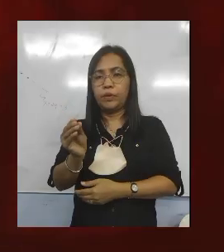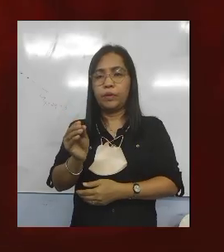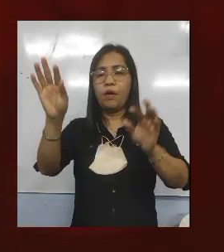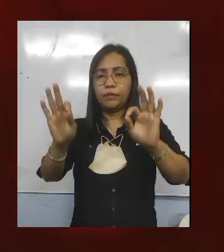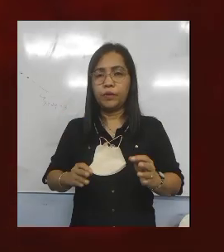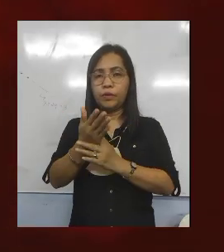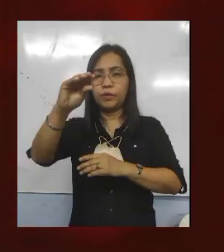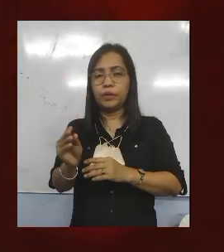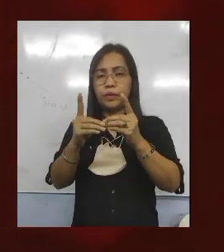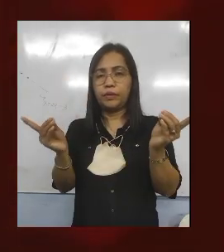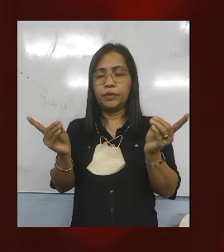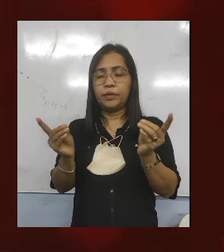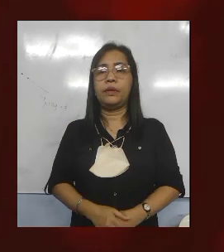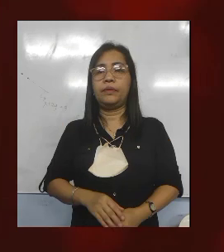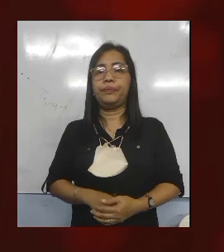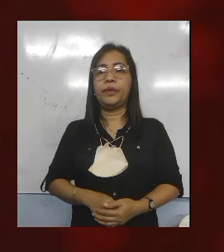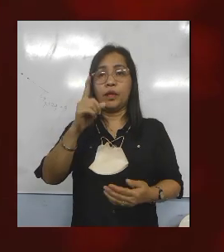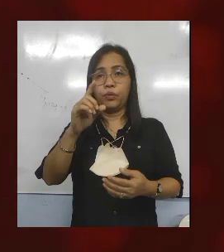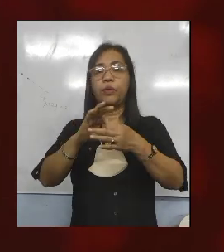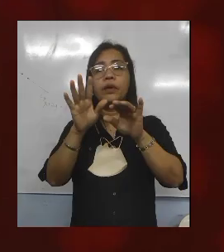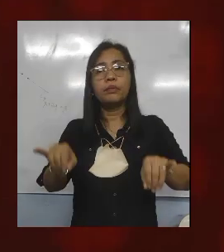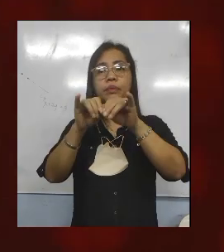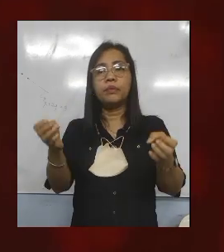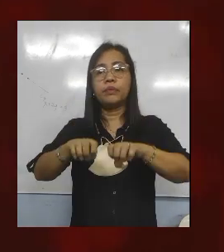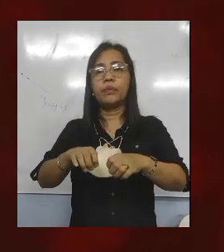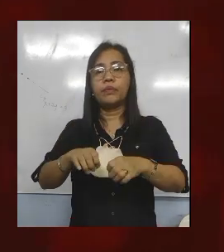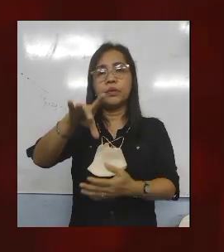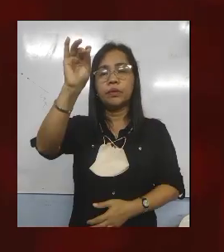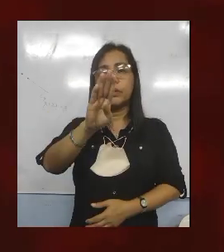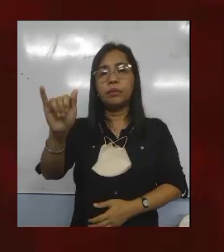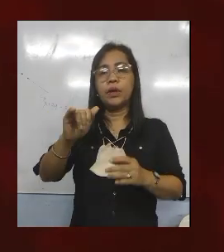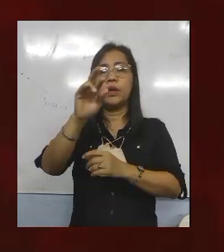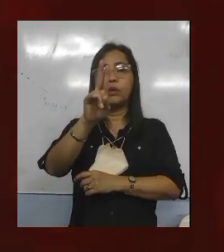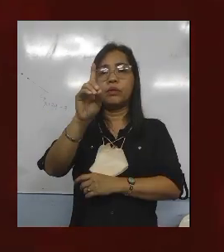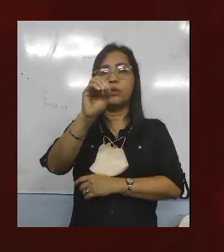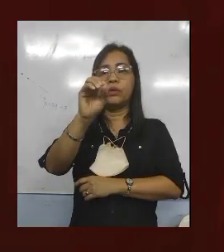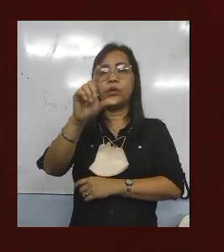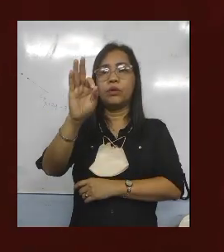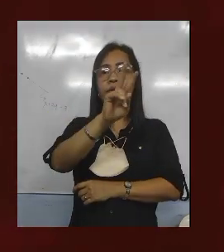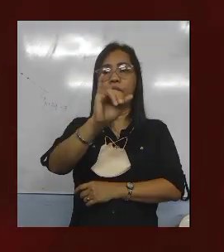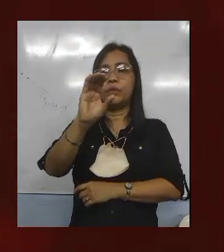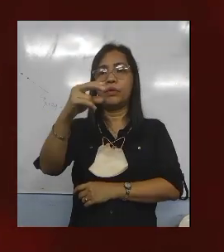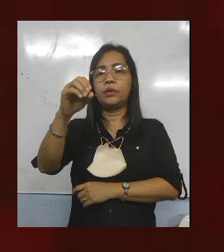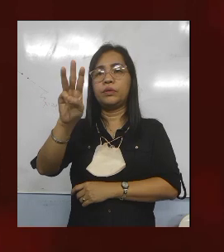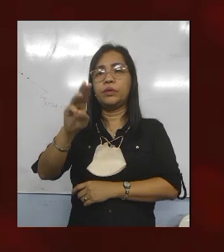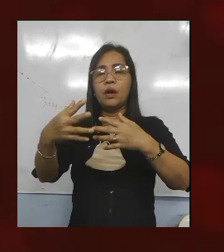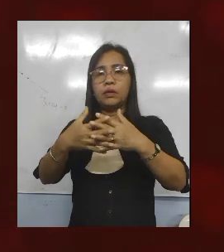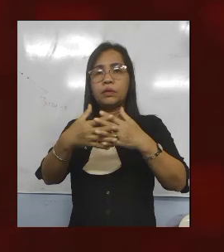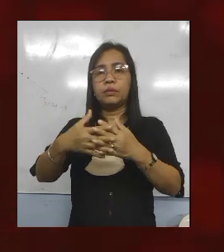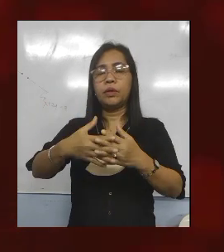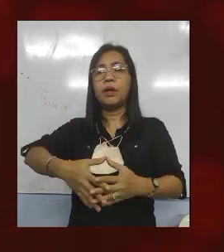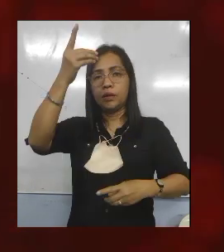forming the process of cell division. And a series of events that takes place in a cell as it grows and divides in the